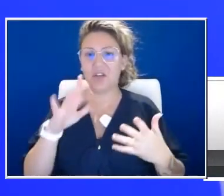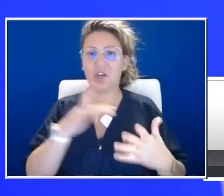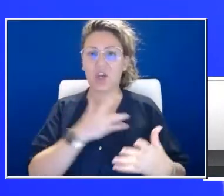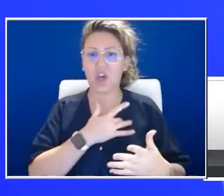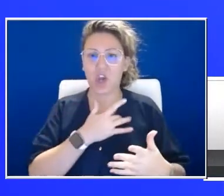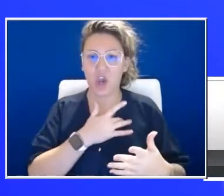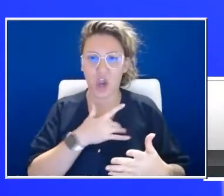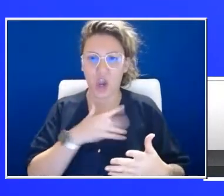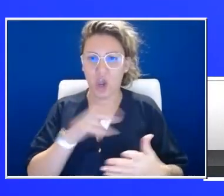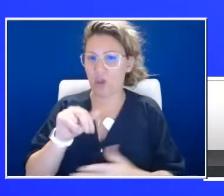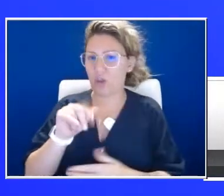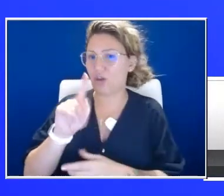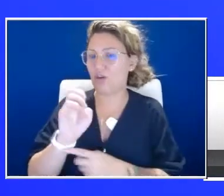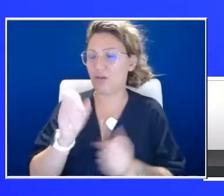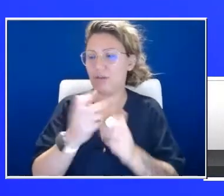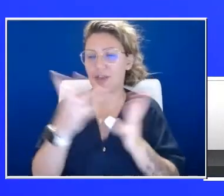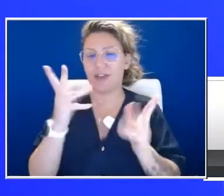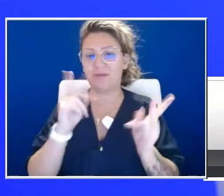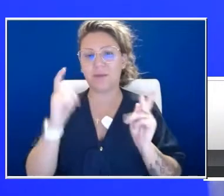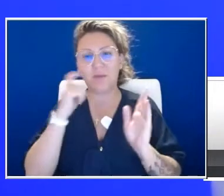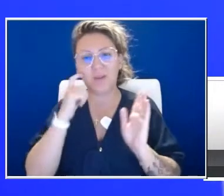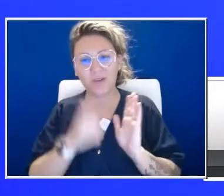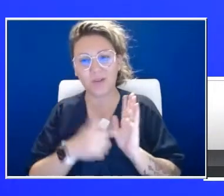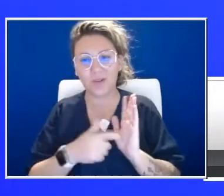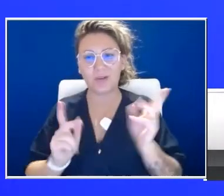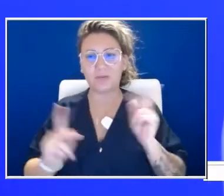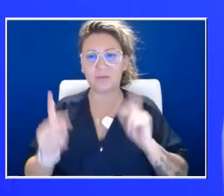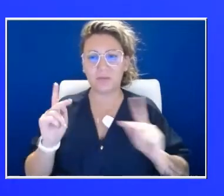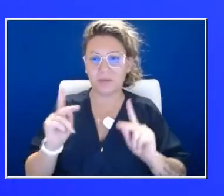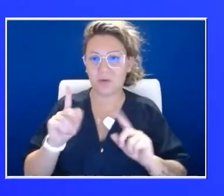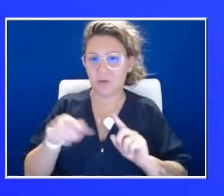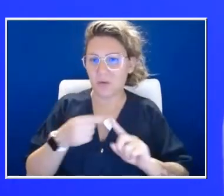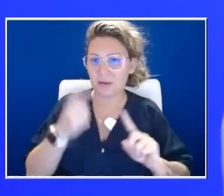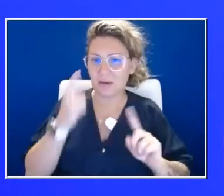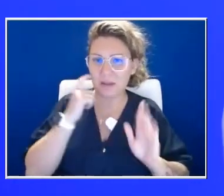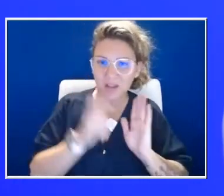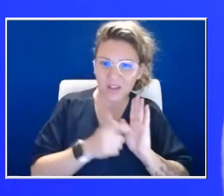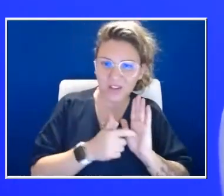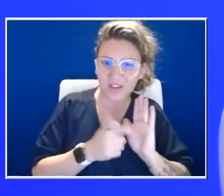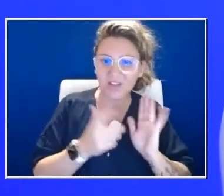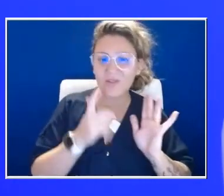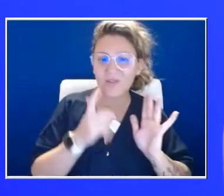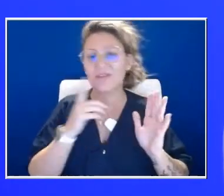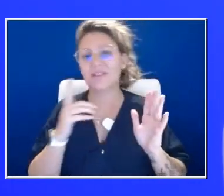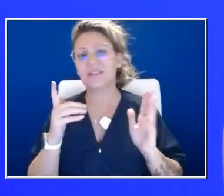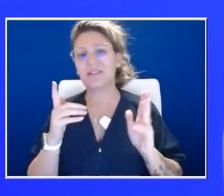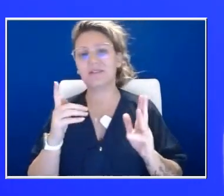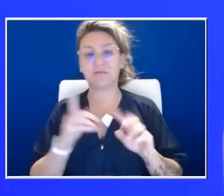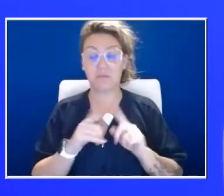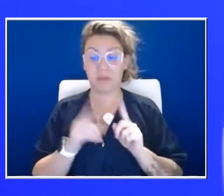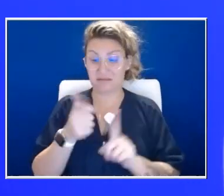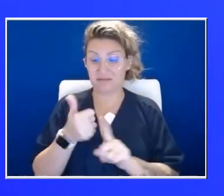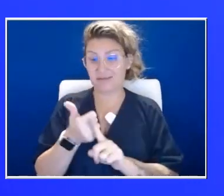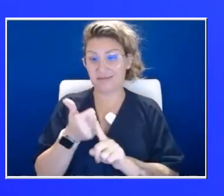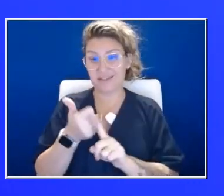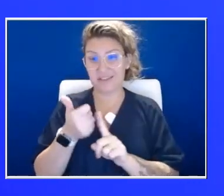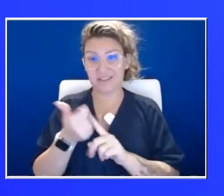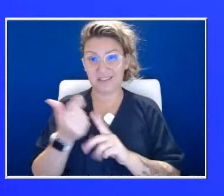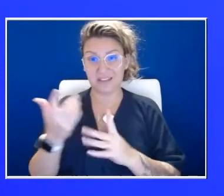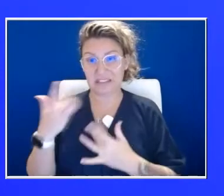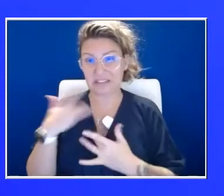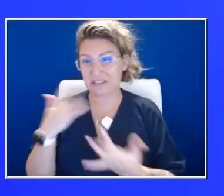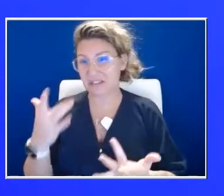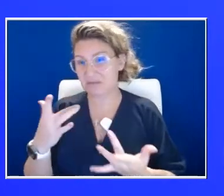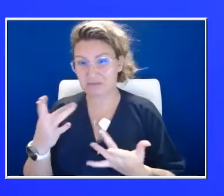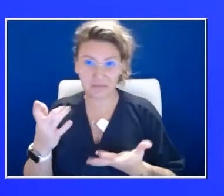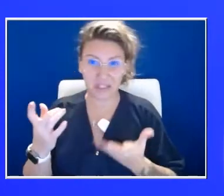lot of people notice that. Some people say, hey, that's when I notice it beat, kind of your regular skip around, but in and of itself, that usually doesn't mean anything, and just, oh, by the way,